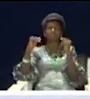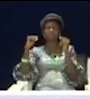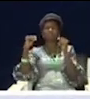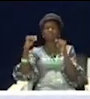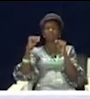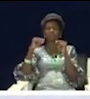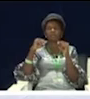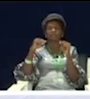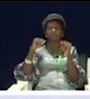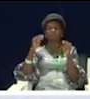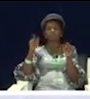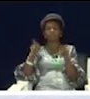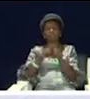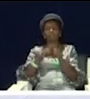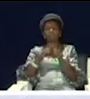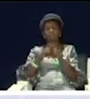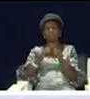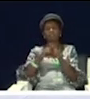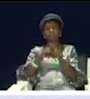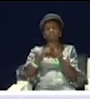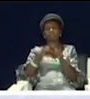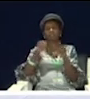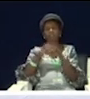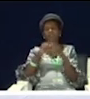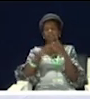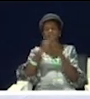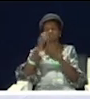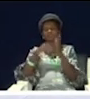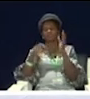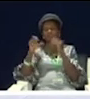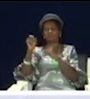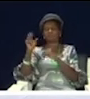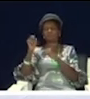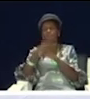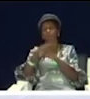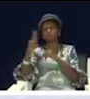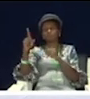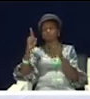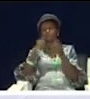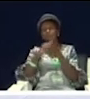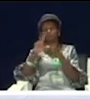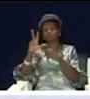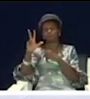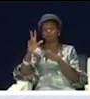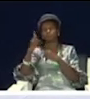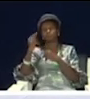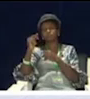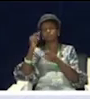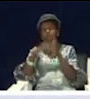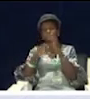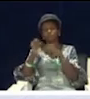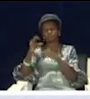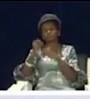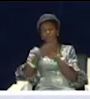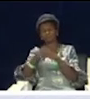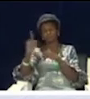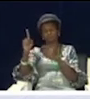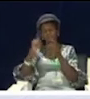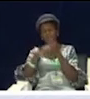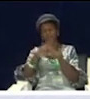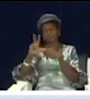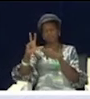I mean, like in Genesis 12, from verse 1 to 3, Genesis 12, 1 to 3,